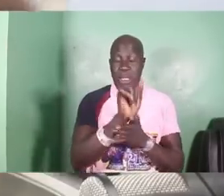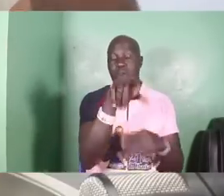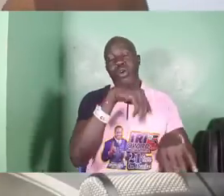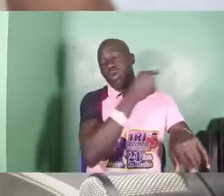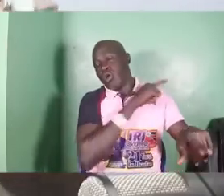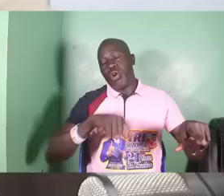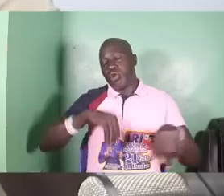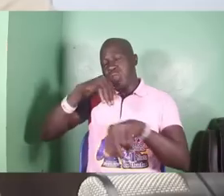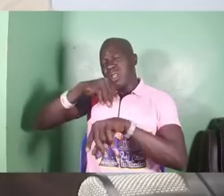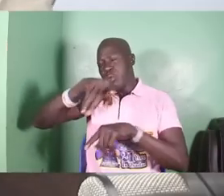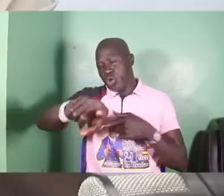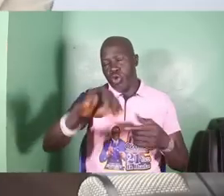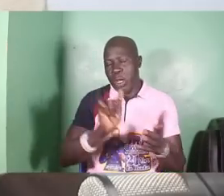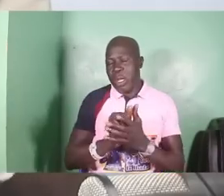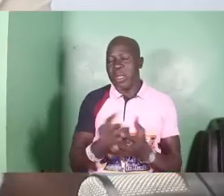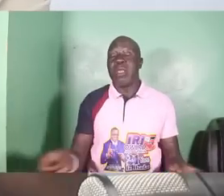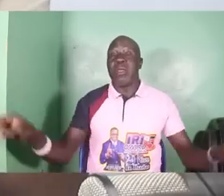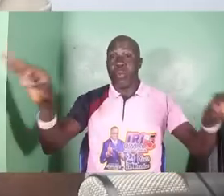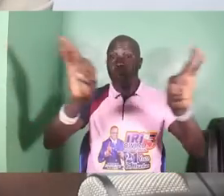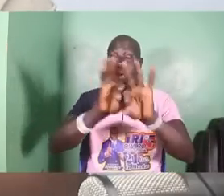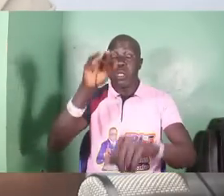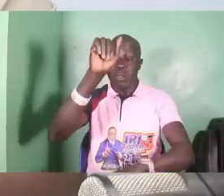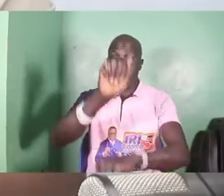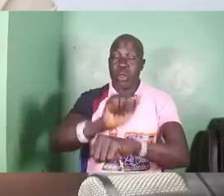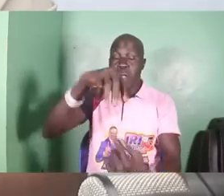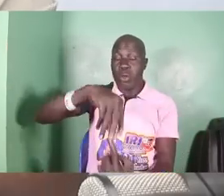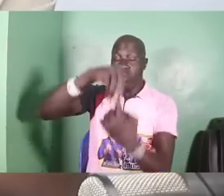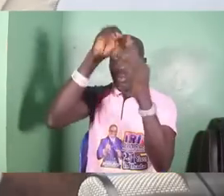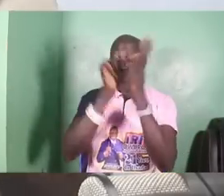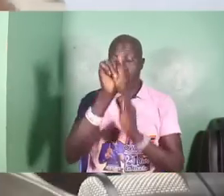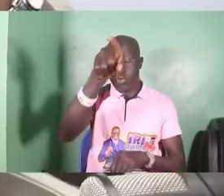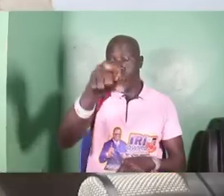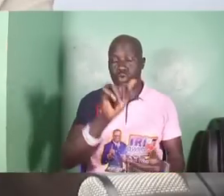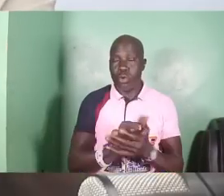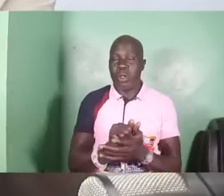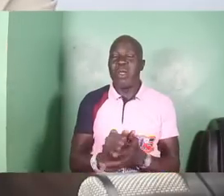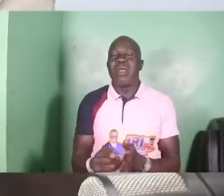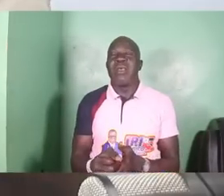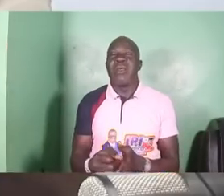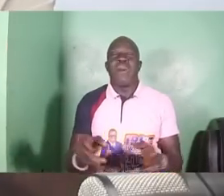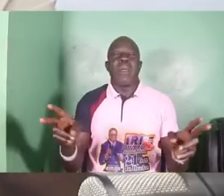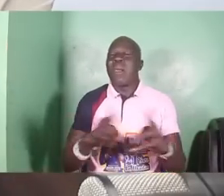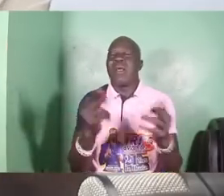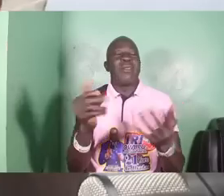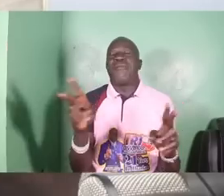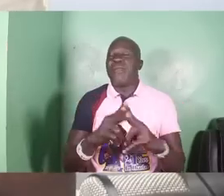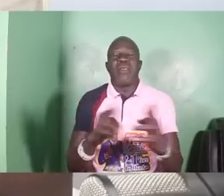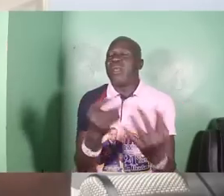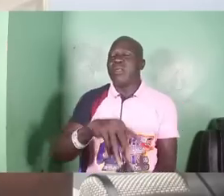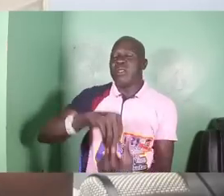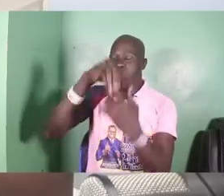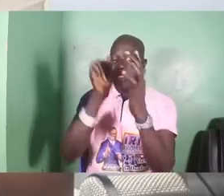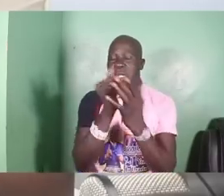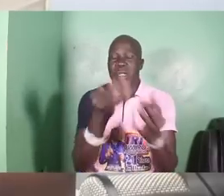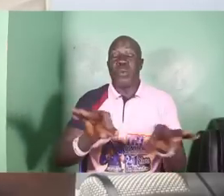you. And it's a pataki. The Lord sent me a special message to you. It's a pataki. To my change the story. The